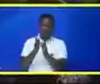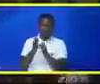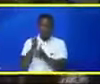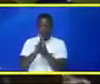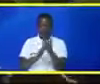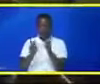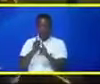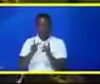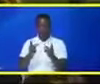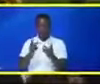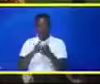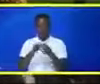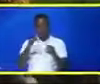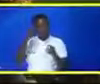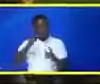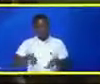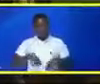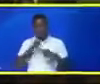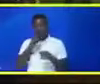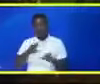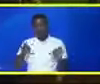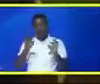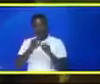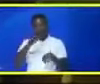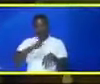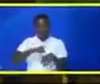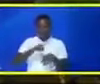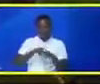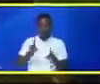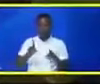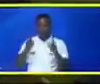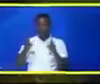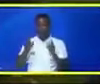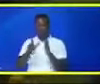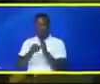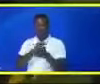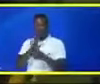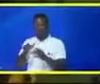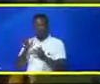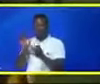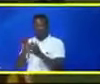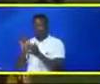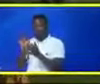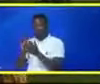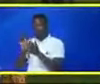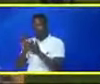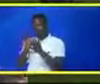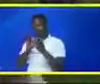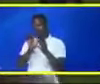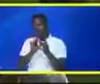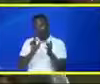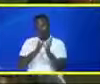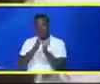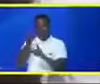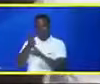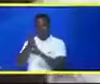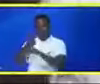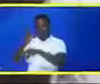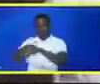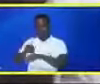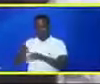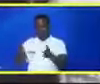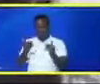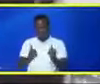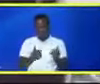of lesser value, your life, your time, your dedication, and your commitment. Jesus calls you. Come.